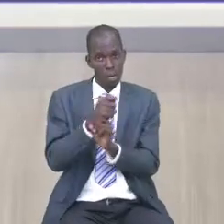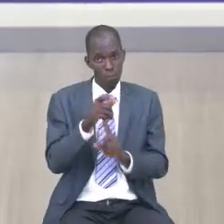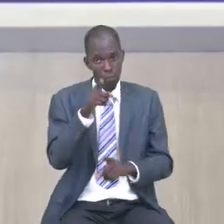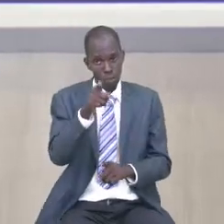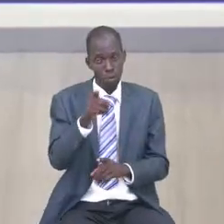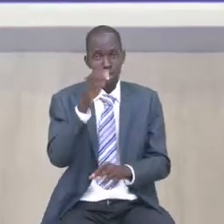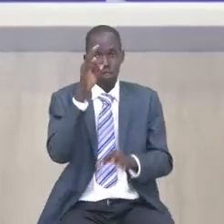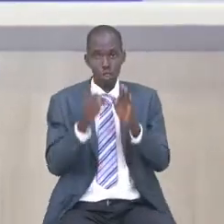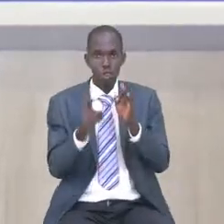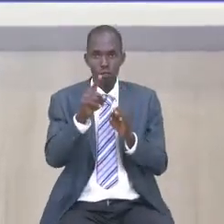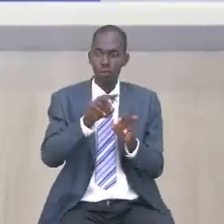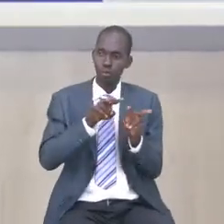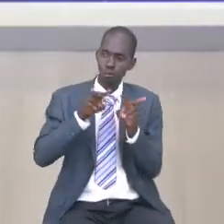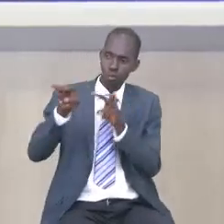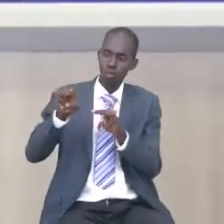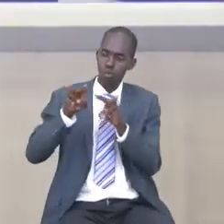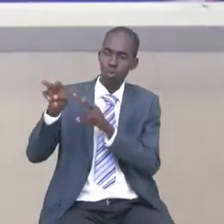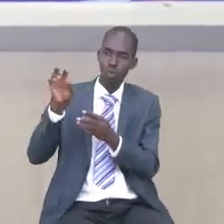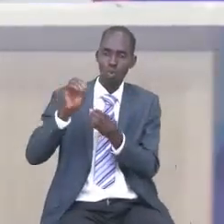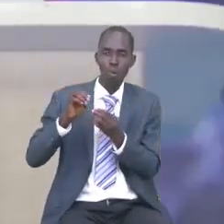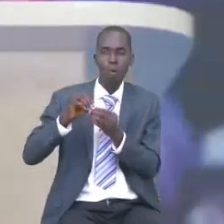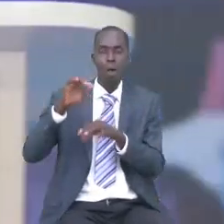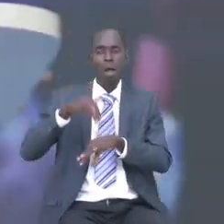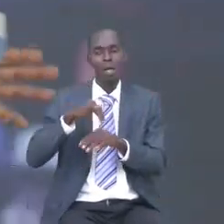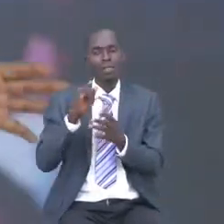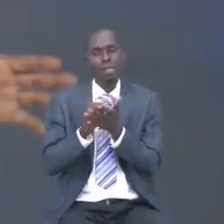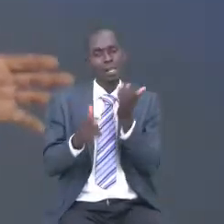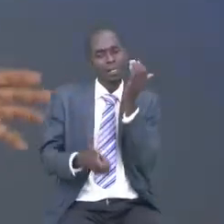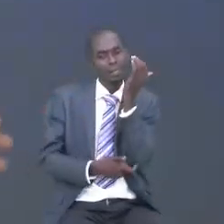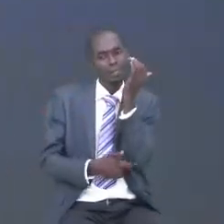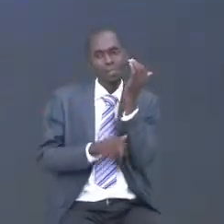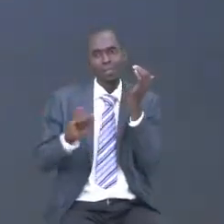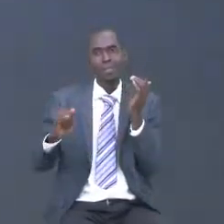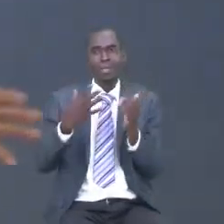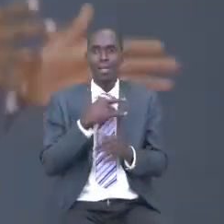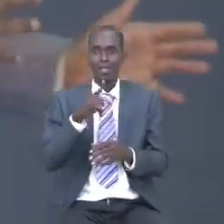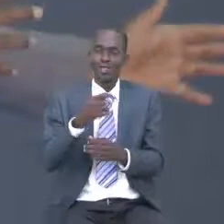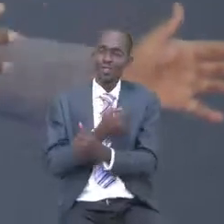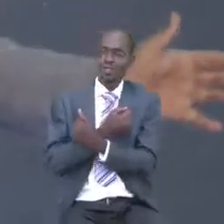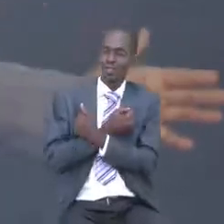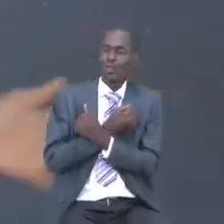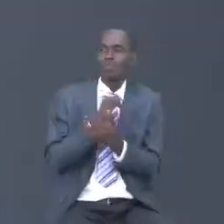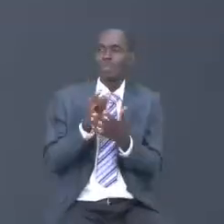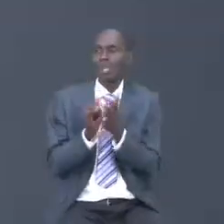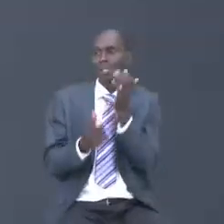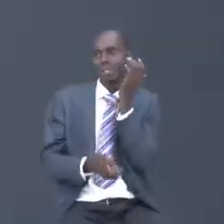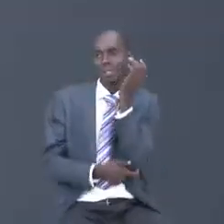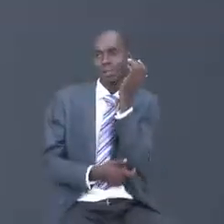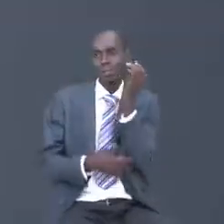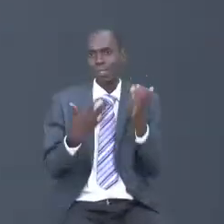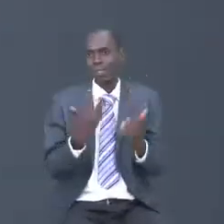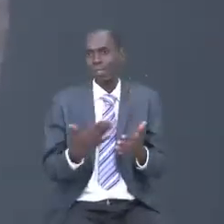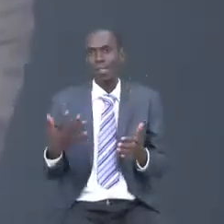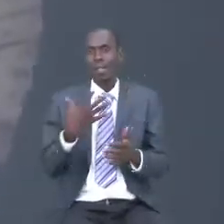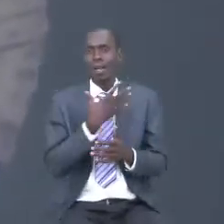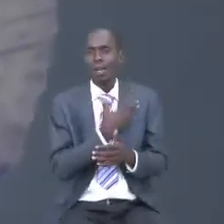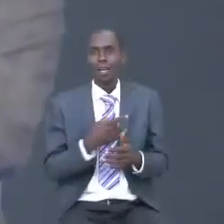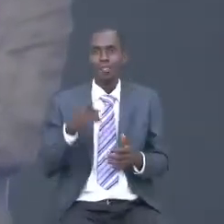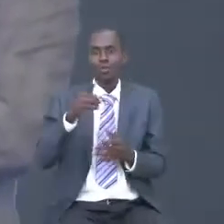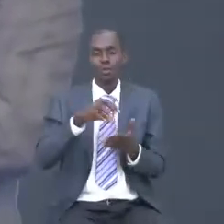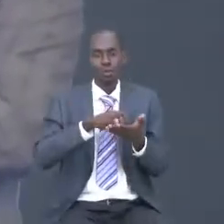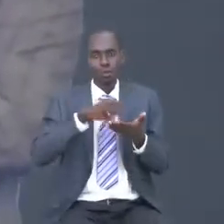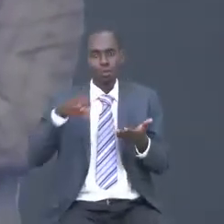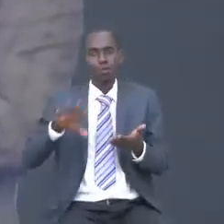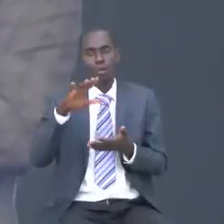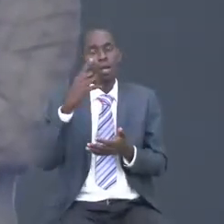object of temptation and you appreciate the object of temptation, and your mind goes away from the peak,